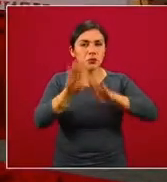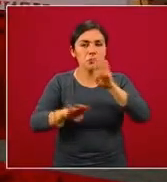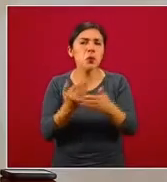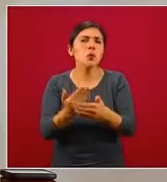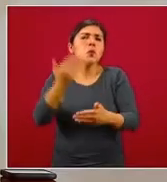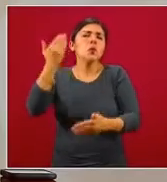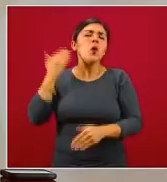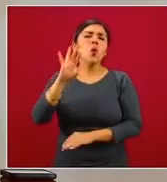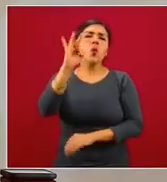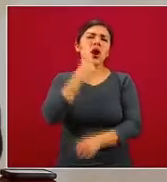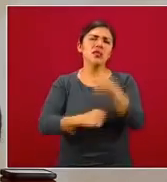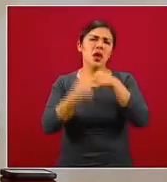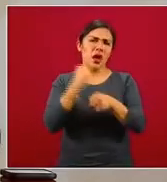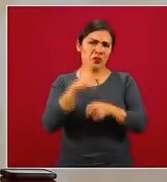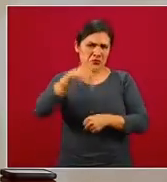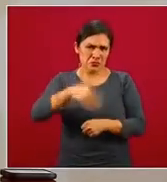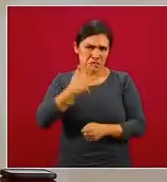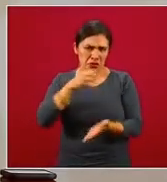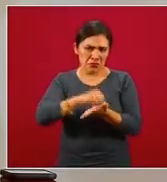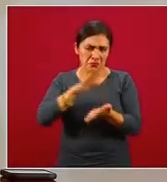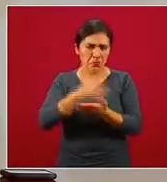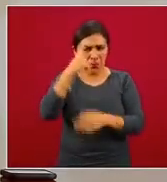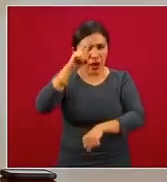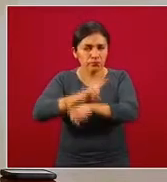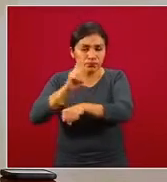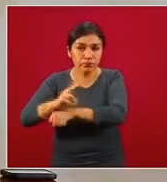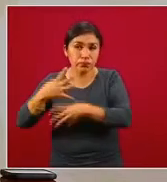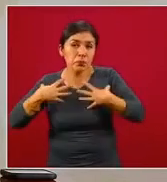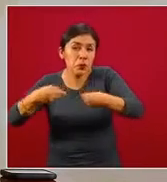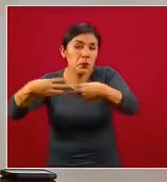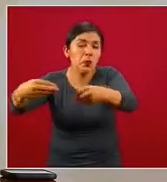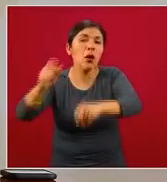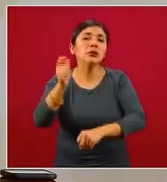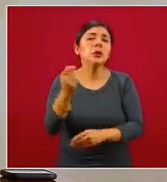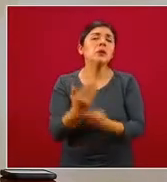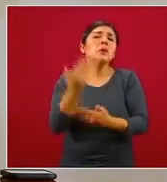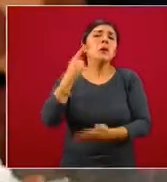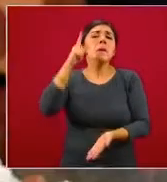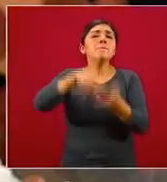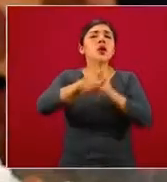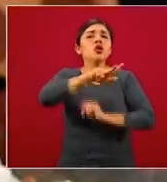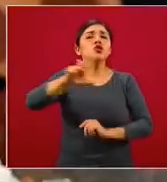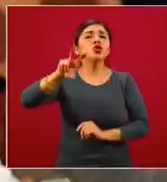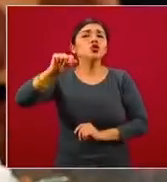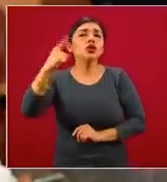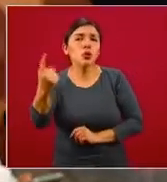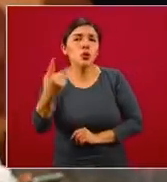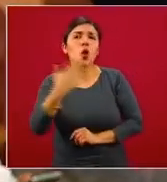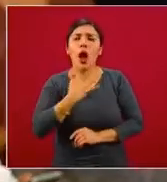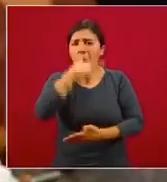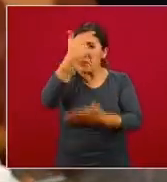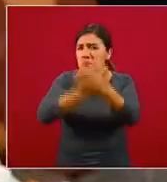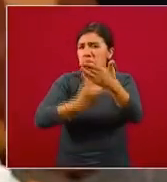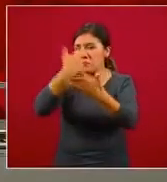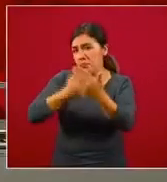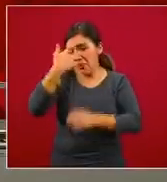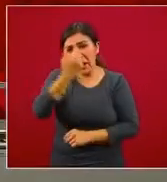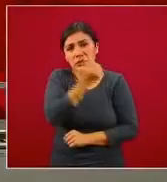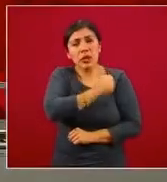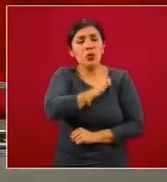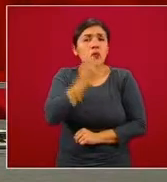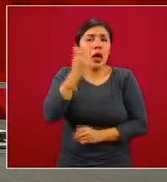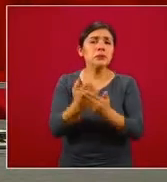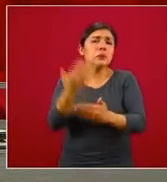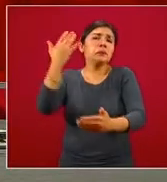in Mexico, nationwide, and the distribution per state by different infectious